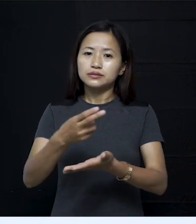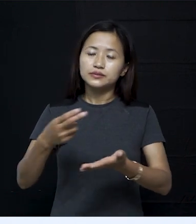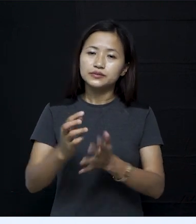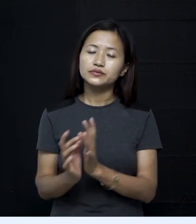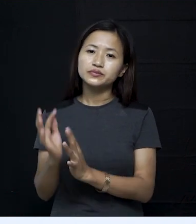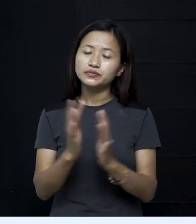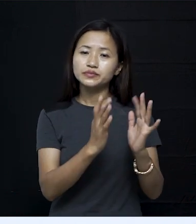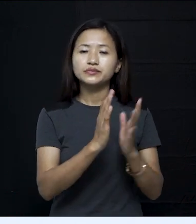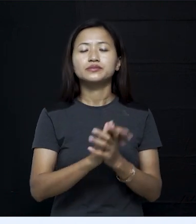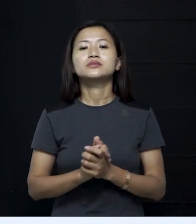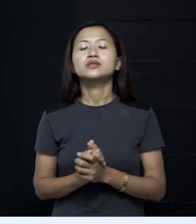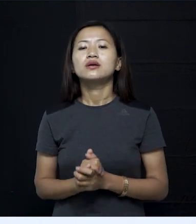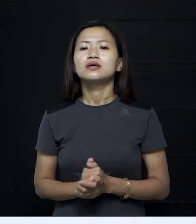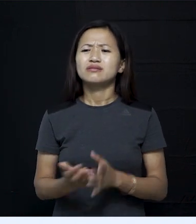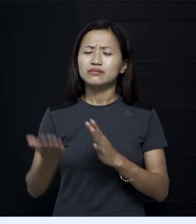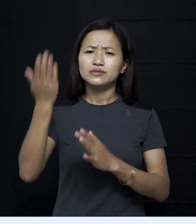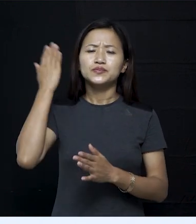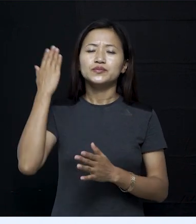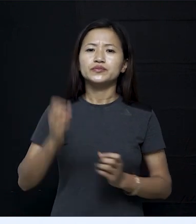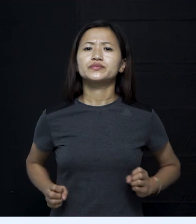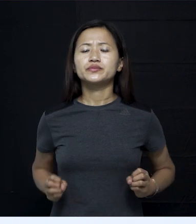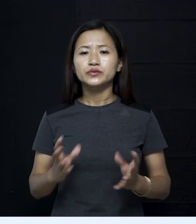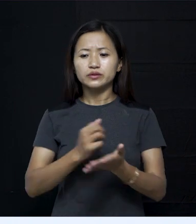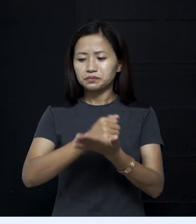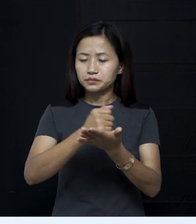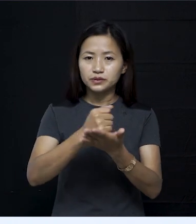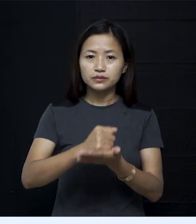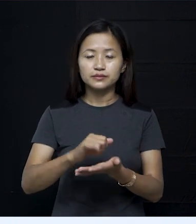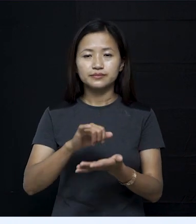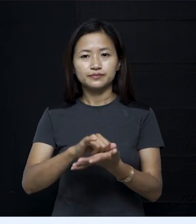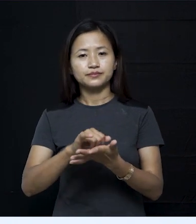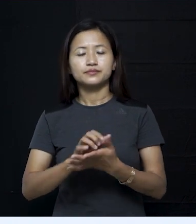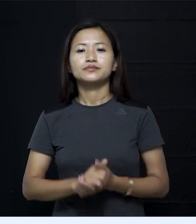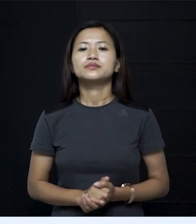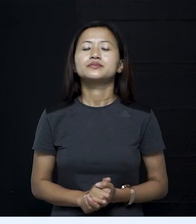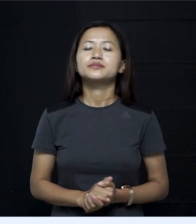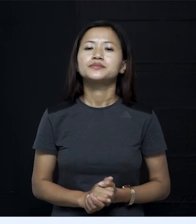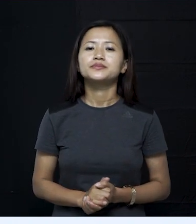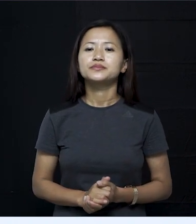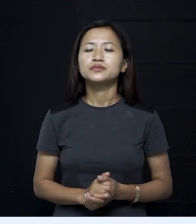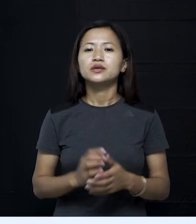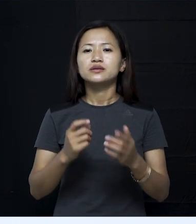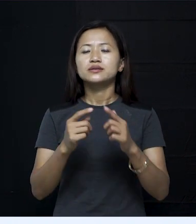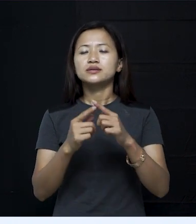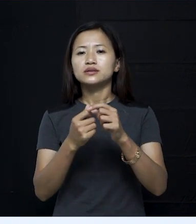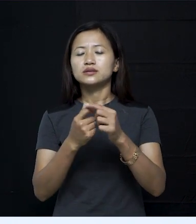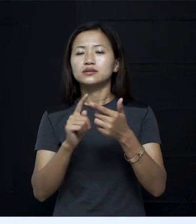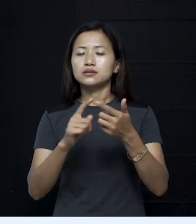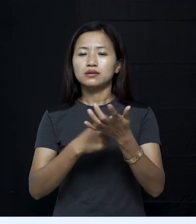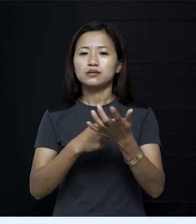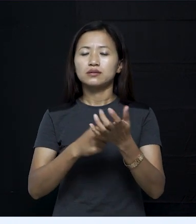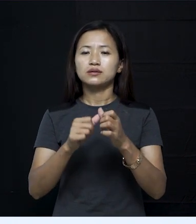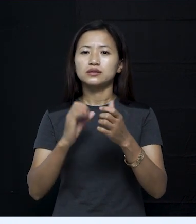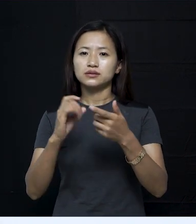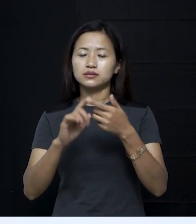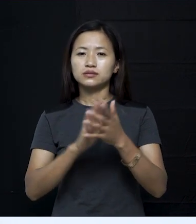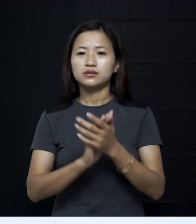Like nowadays we do, if you talk about Nagaland, okay, in Nagaland we focus mainly on terrace